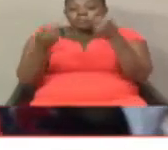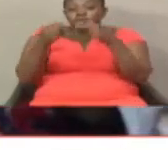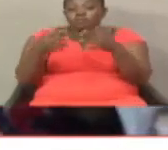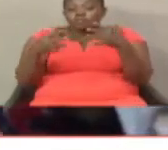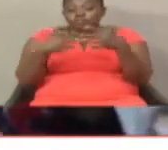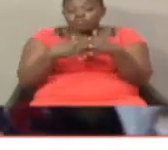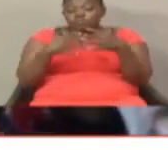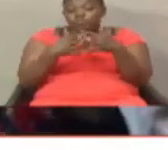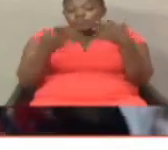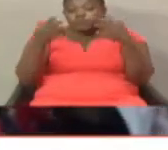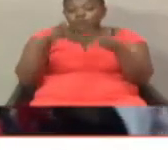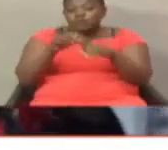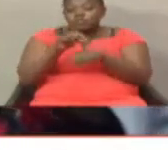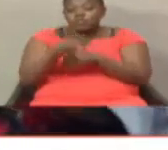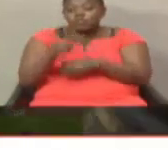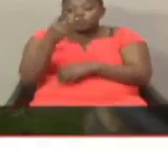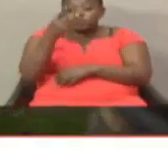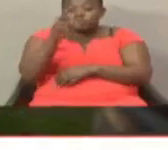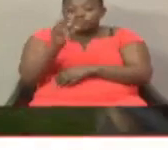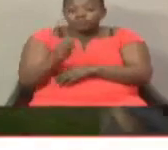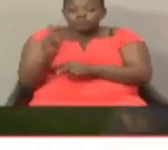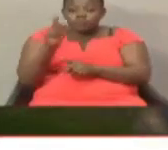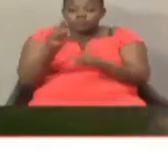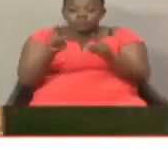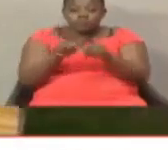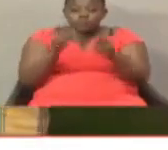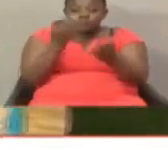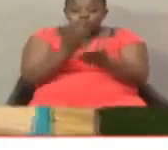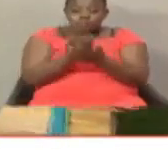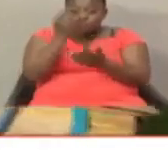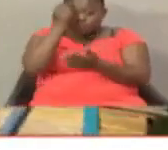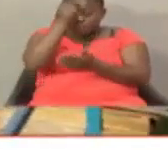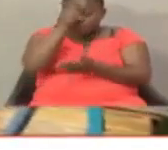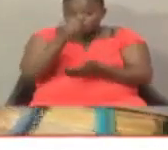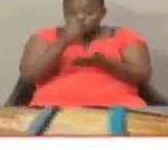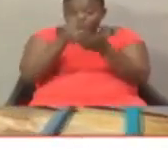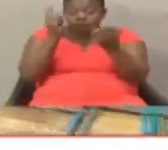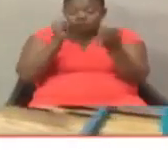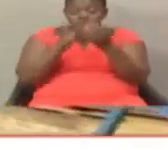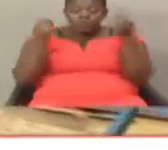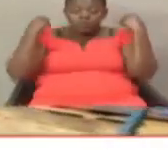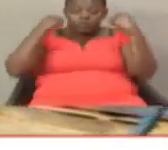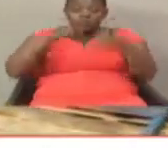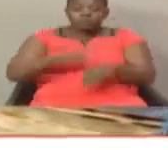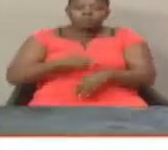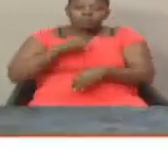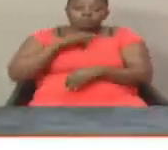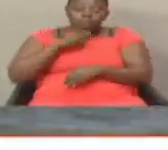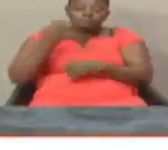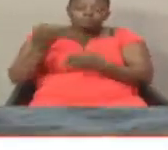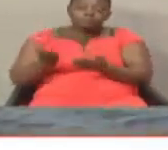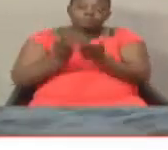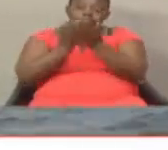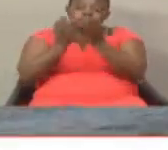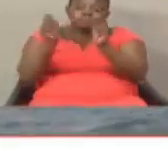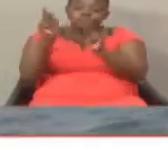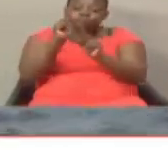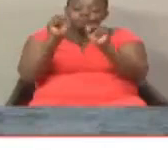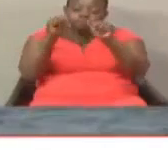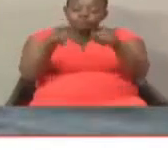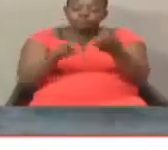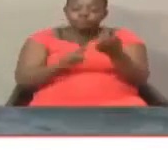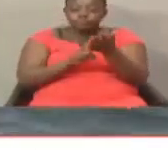lwokusatu kafiiremu abantu 20 n'awanjagira gavumenti okubayamba okufuna life jacket baziteeke ku maato abantu basobole